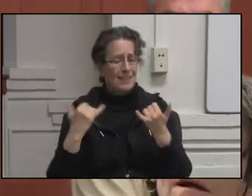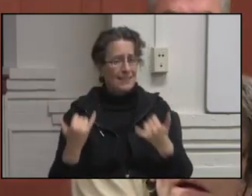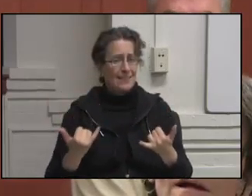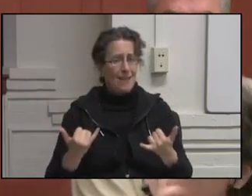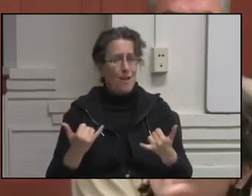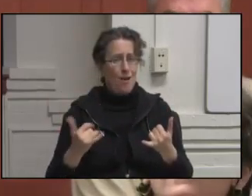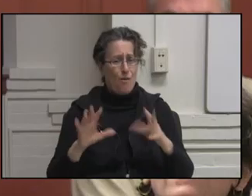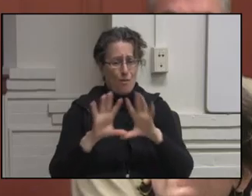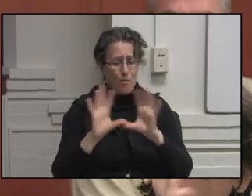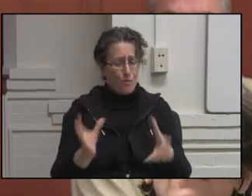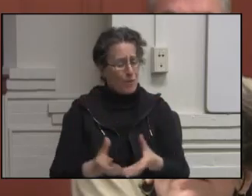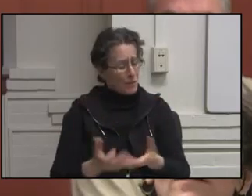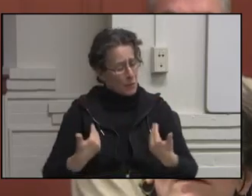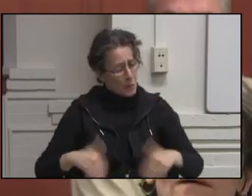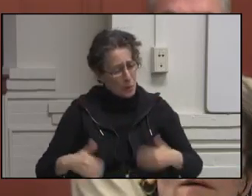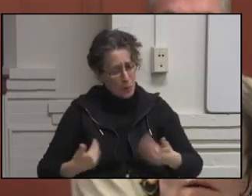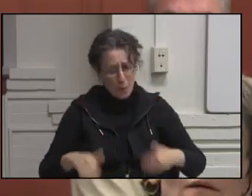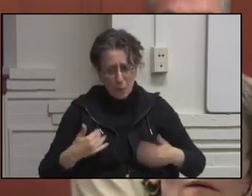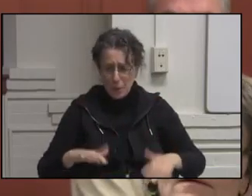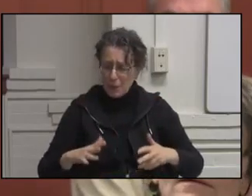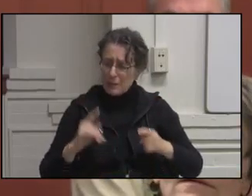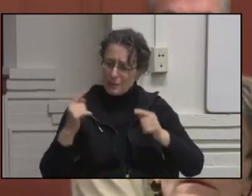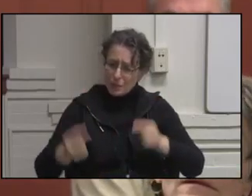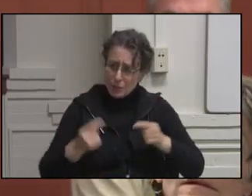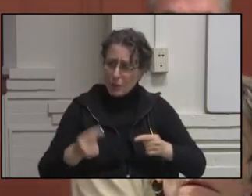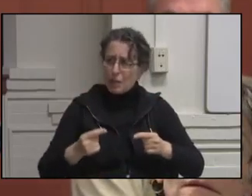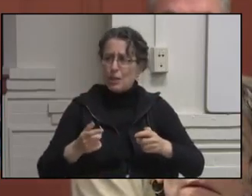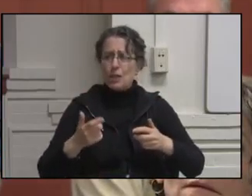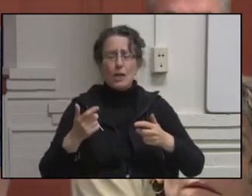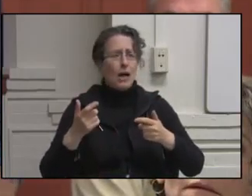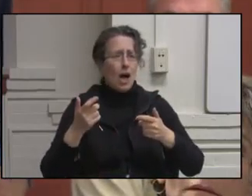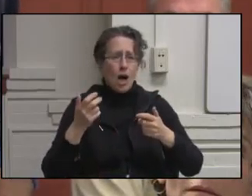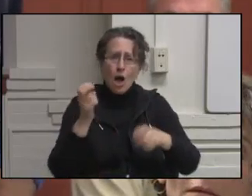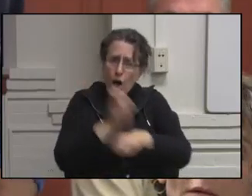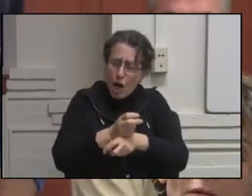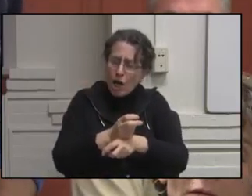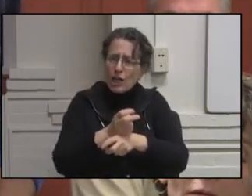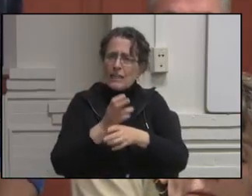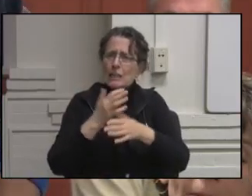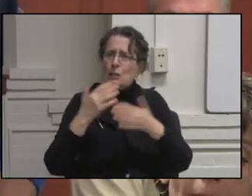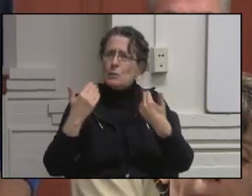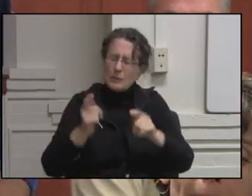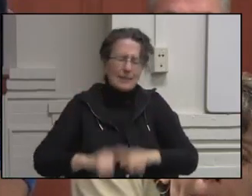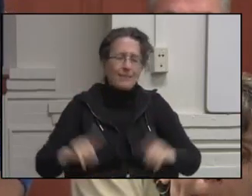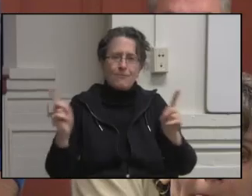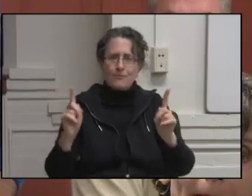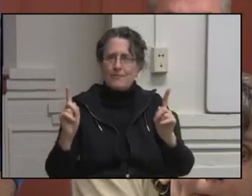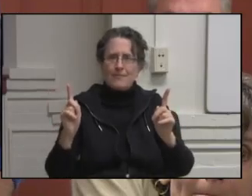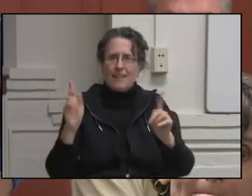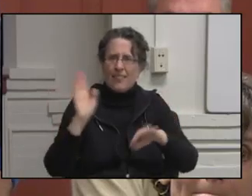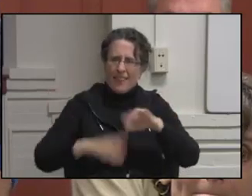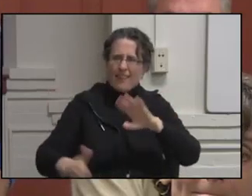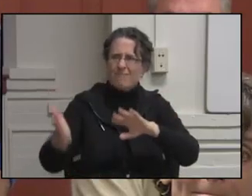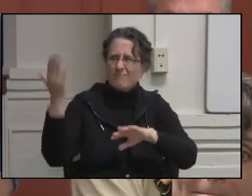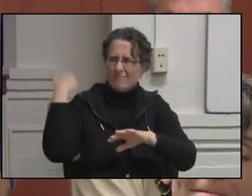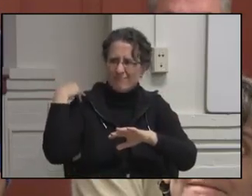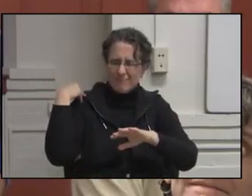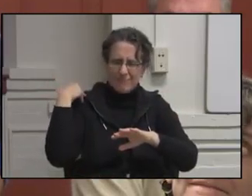that we don't know how close we are to, we don't even know what kind